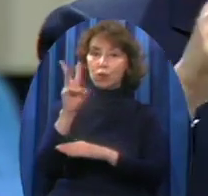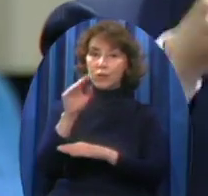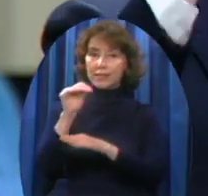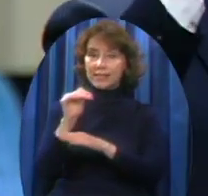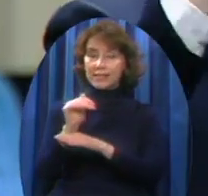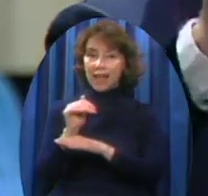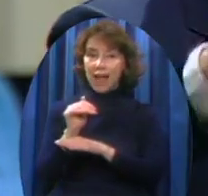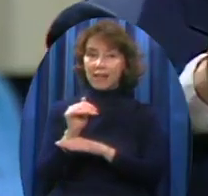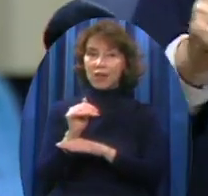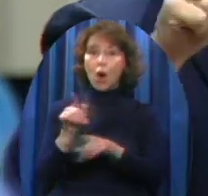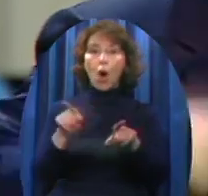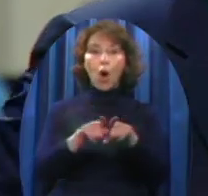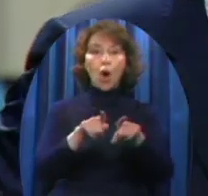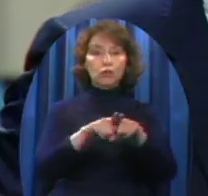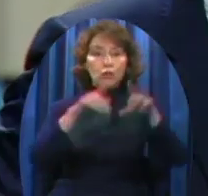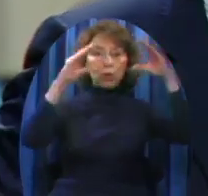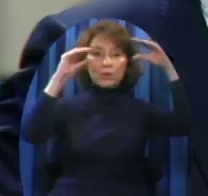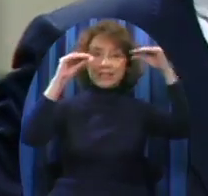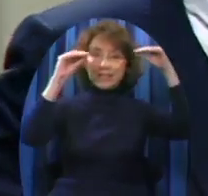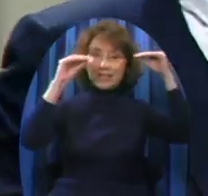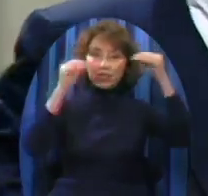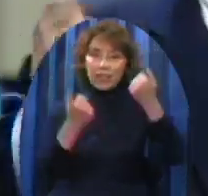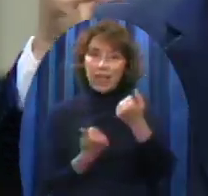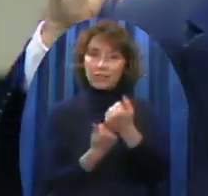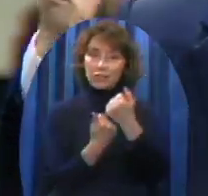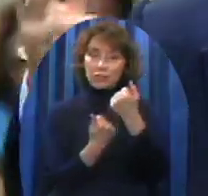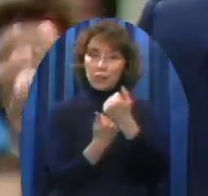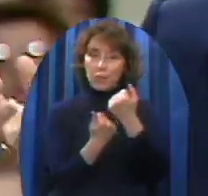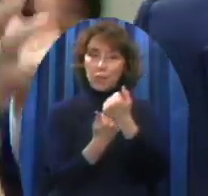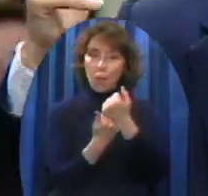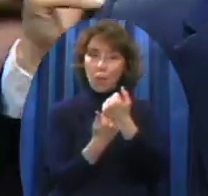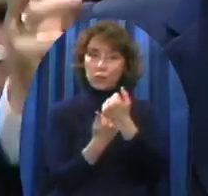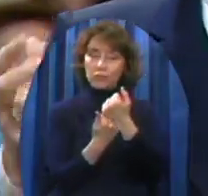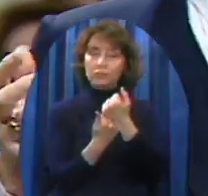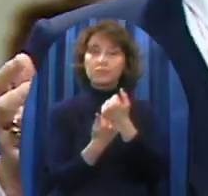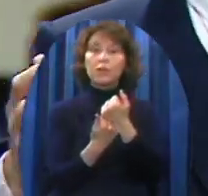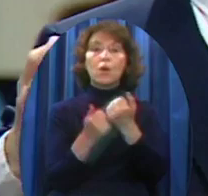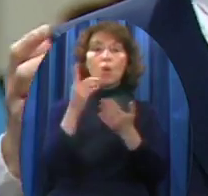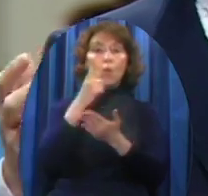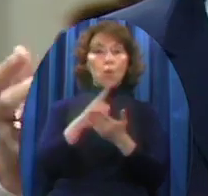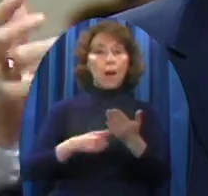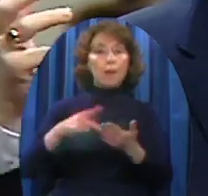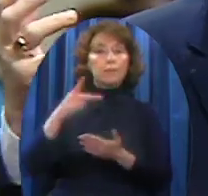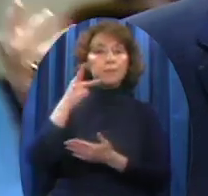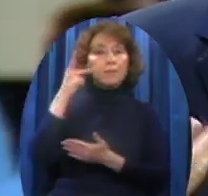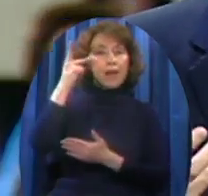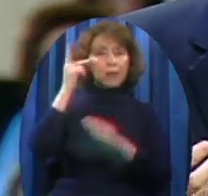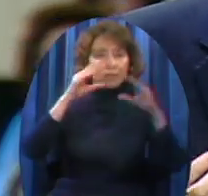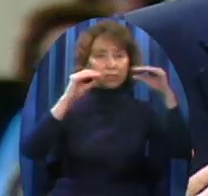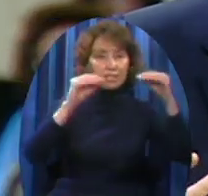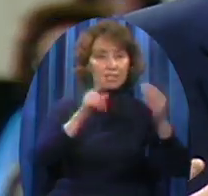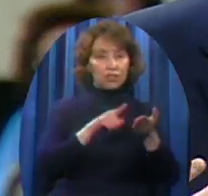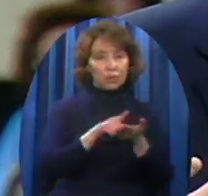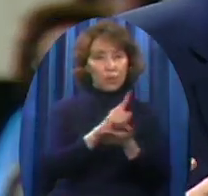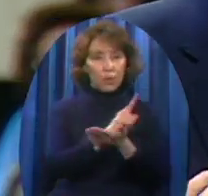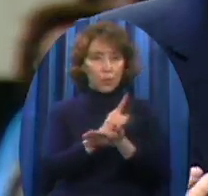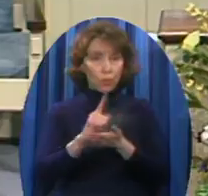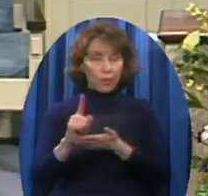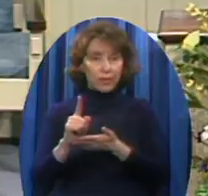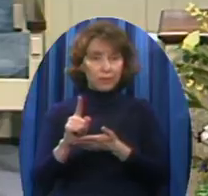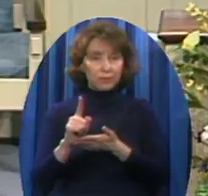Mom and Dad are trying to nail down during the week. In the mouths of two or more witnesses, let everything be